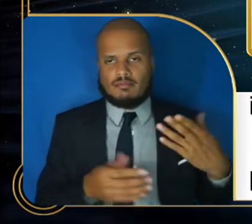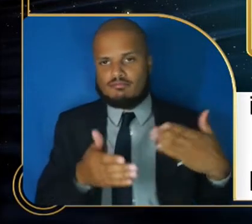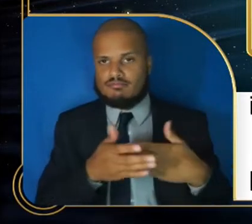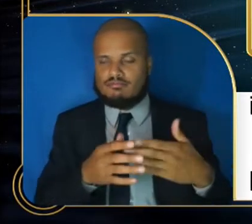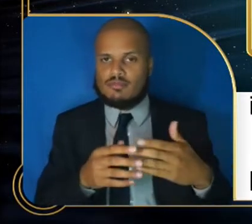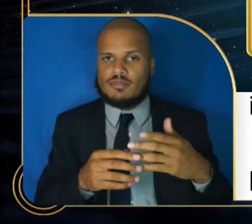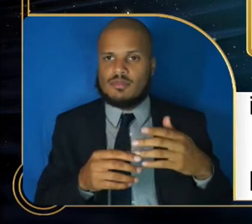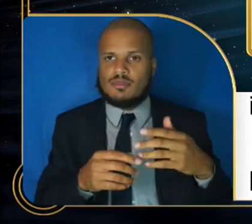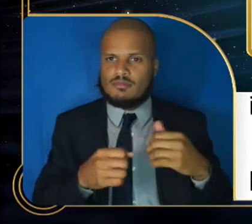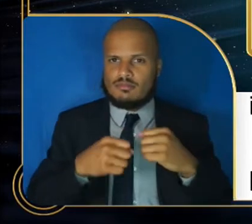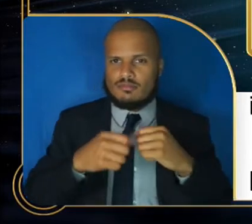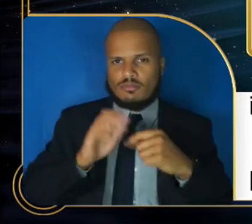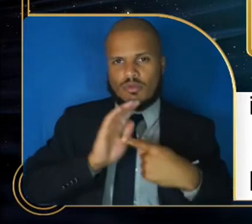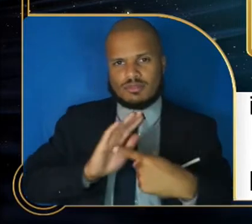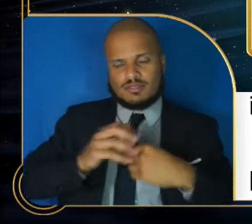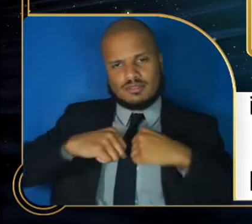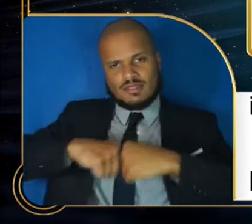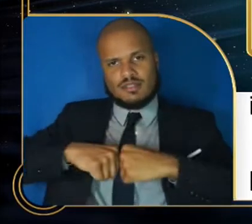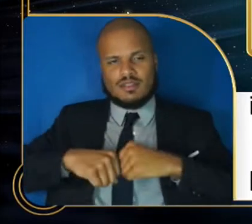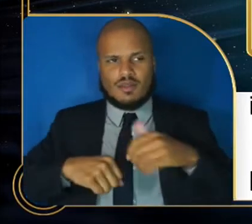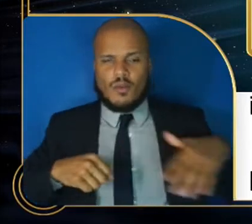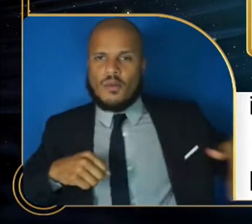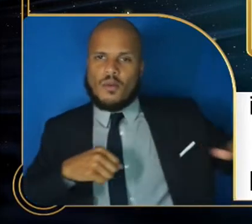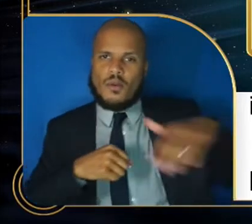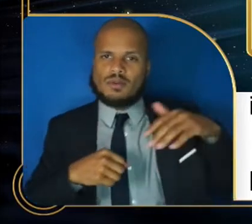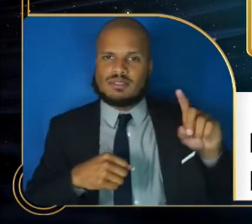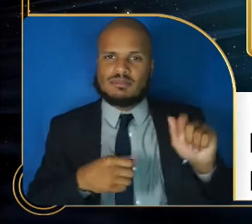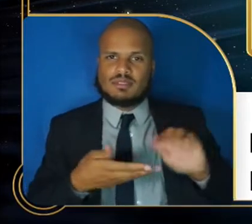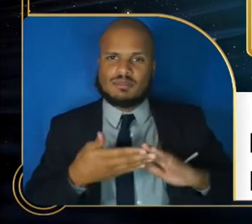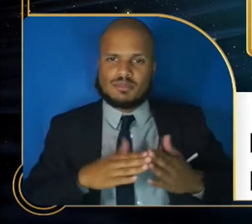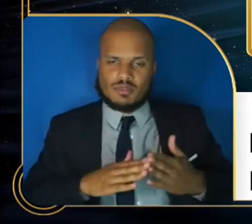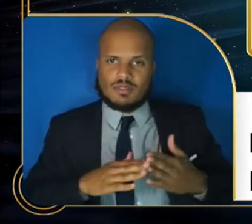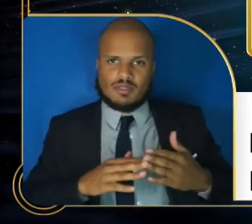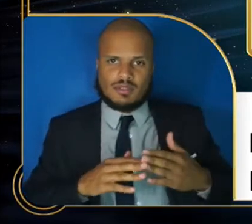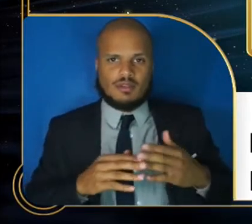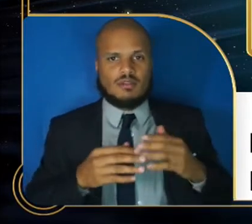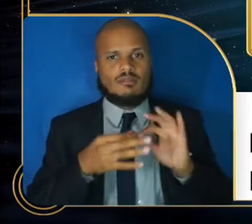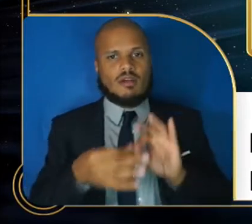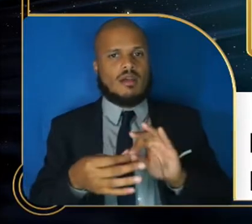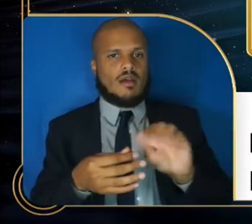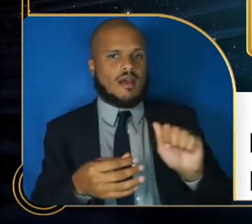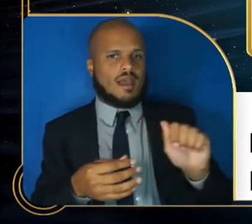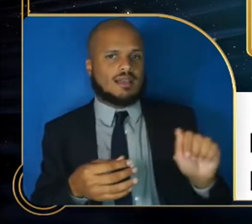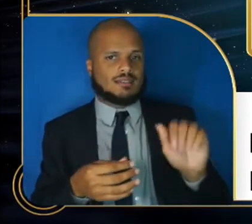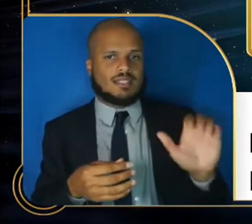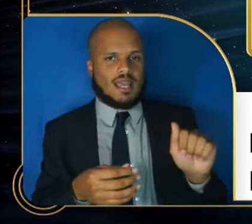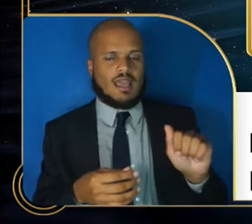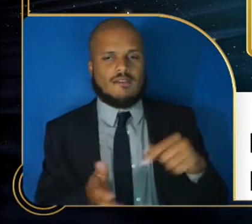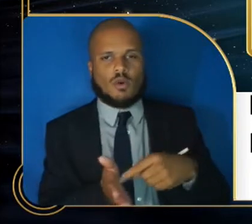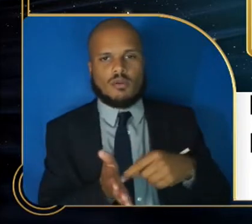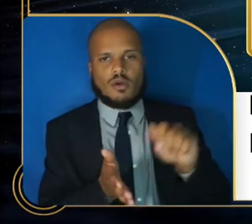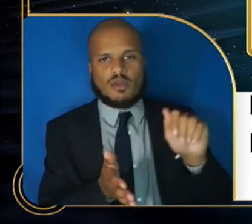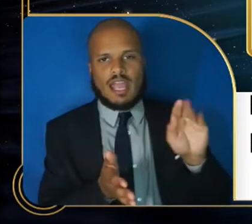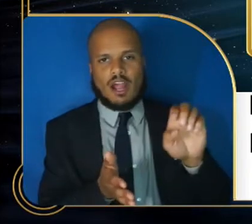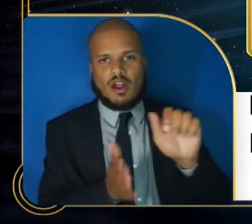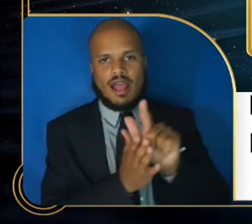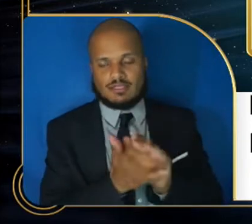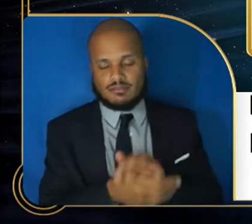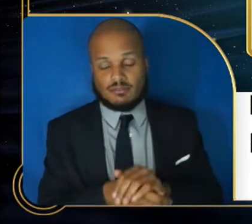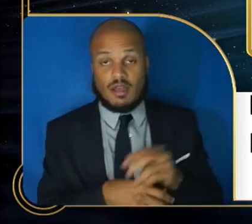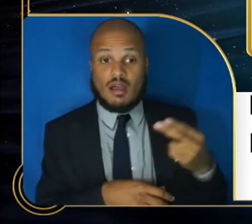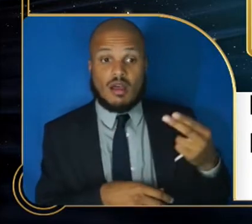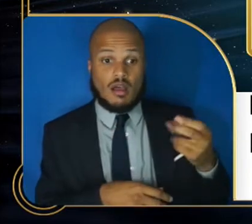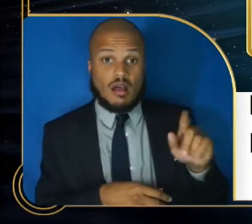community, defending key provisions of the Affordable Care Act. As Holly has said, when we need help,